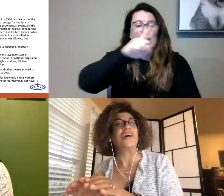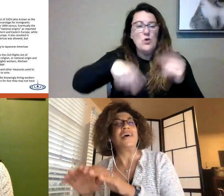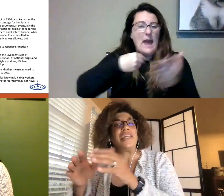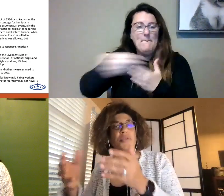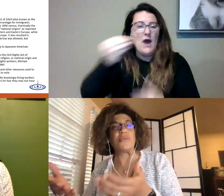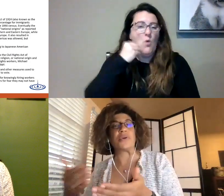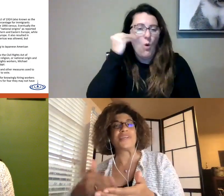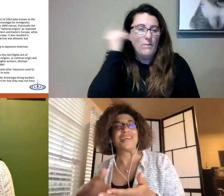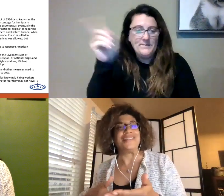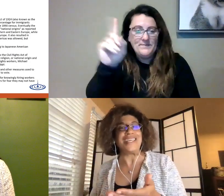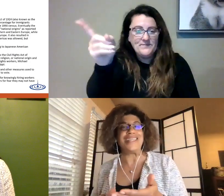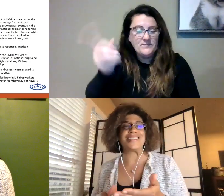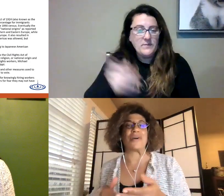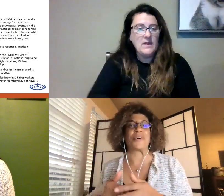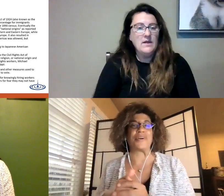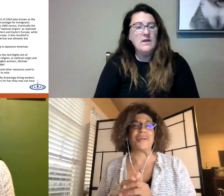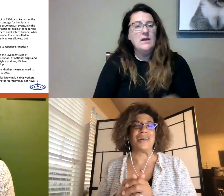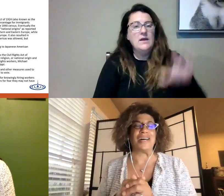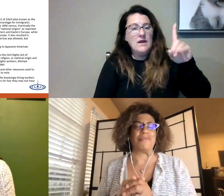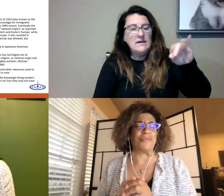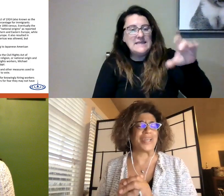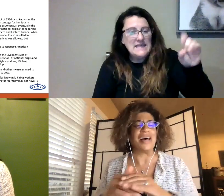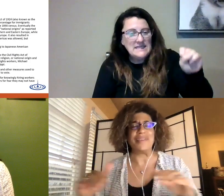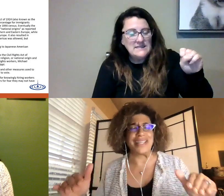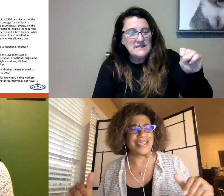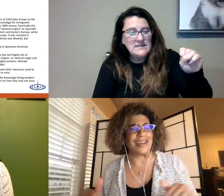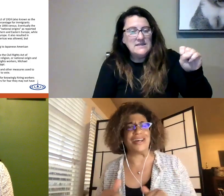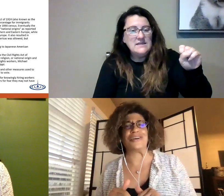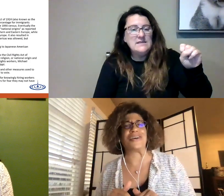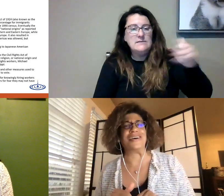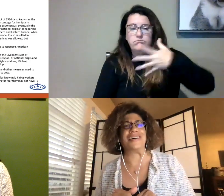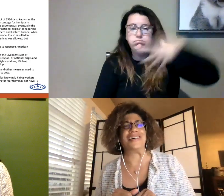or they were deeds that were the